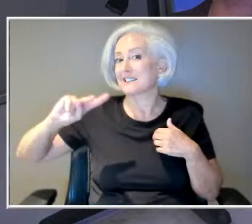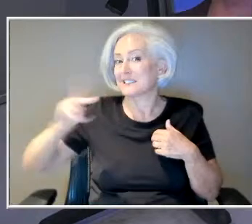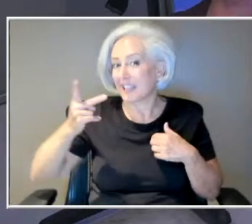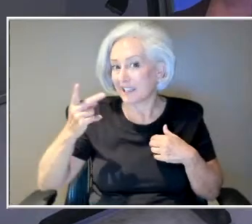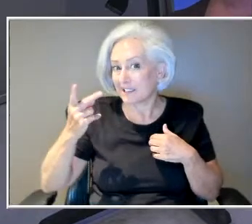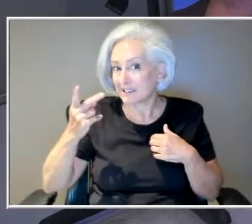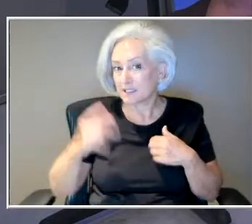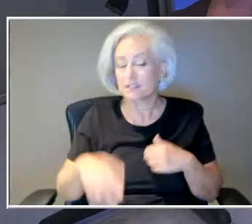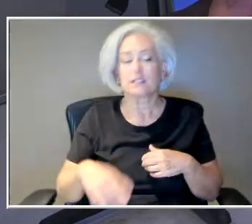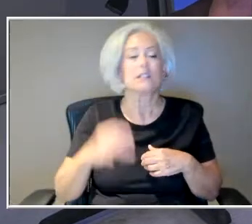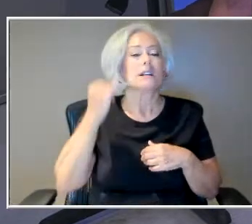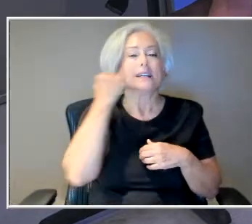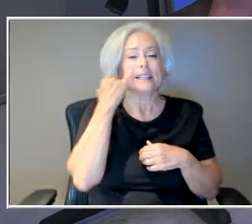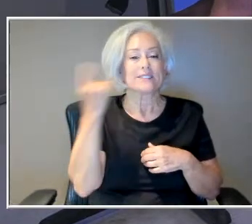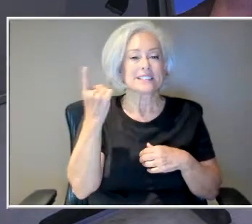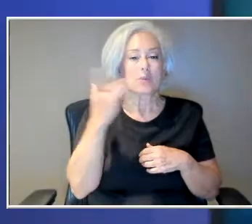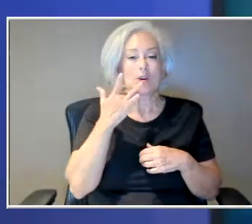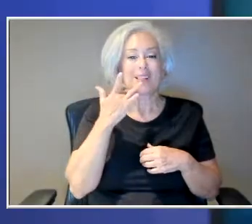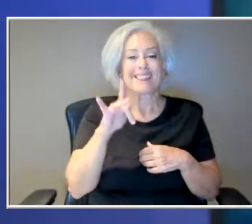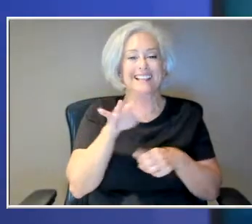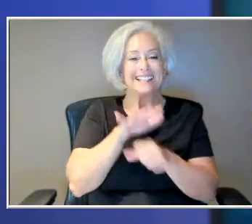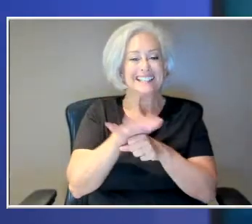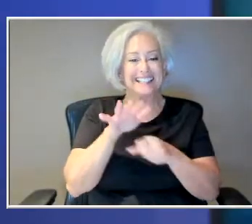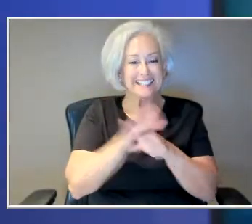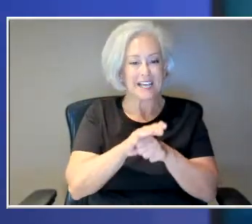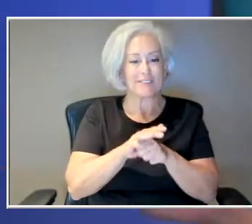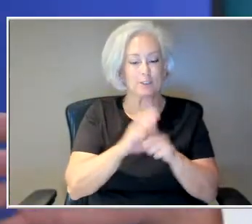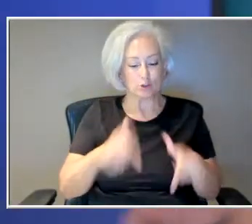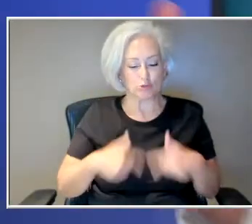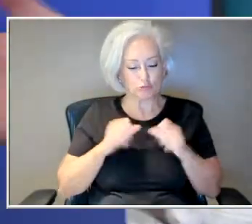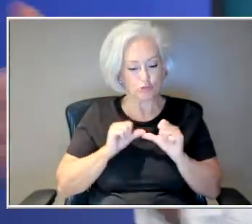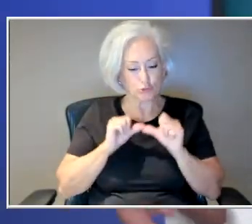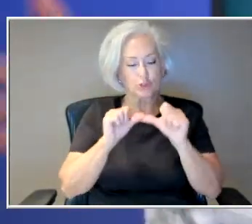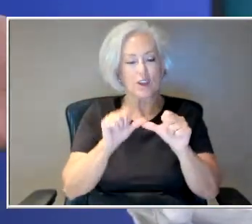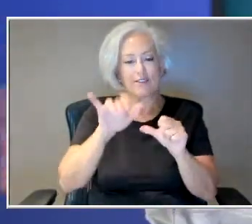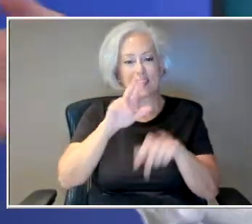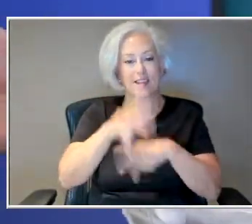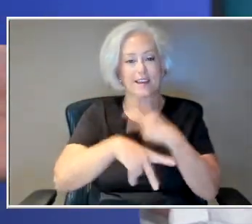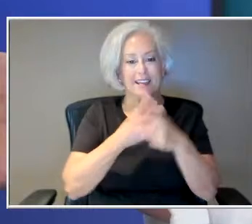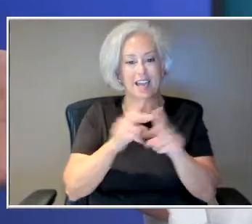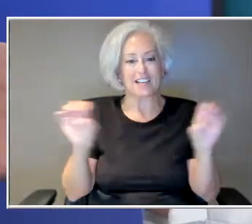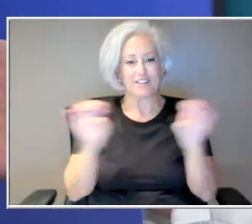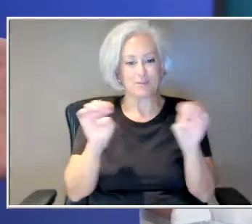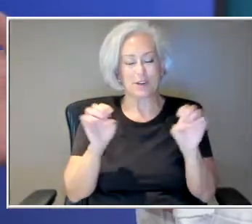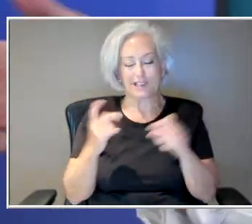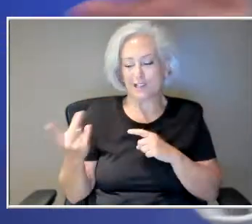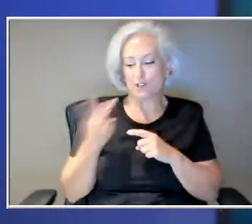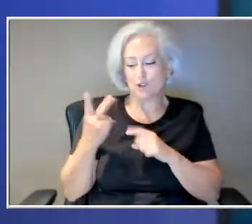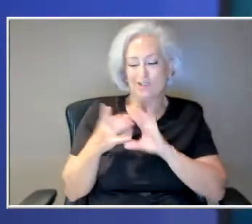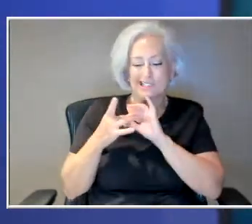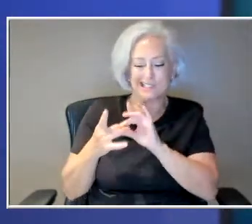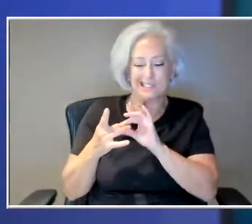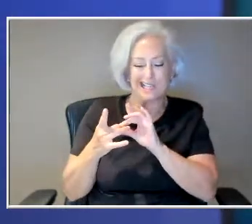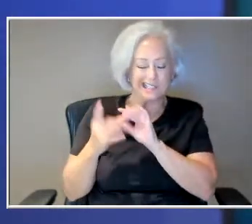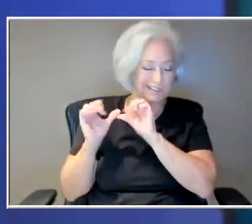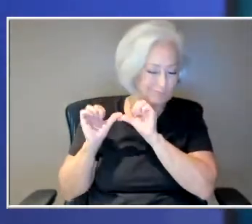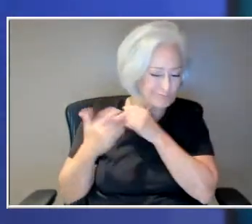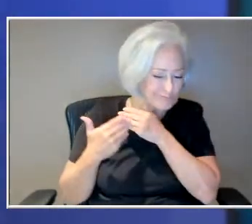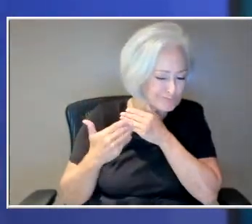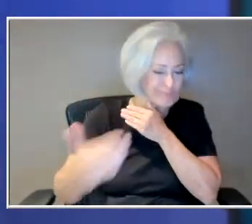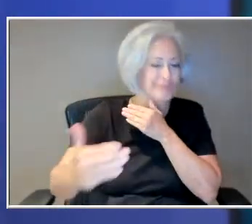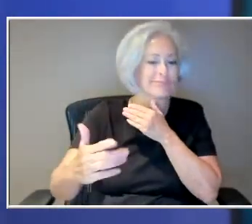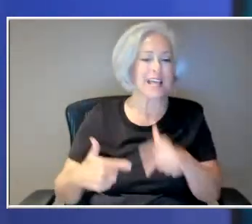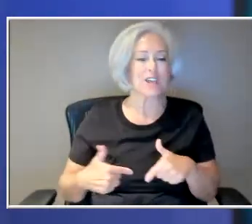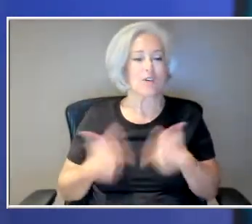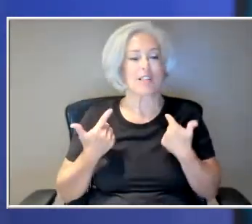somebody is fortunate enough to survive an emergency like this, we are going to be connected for the rest of our lives. We are going to make sure that